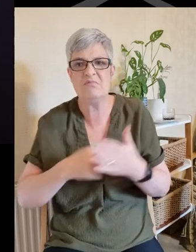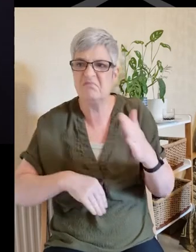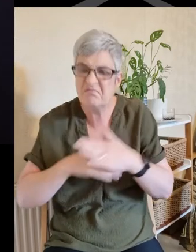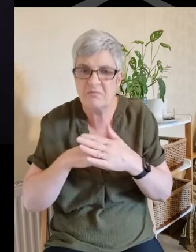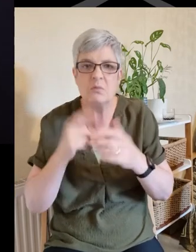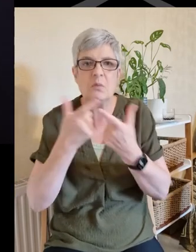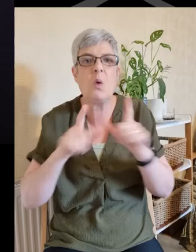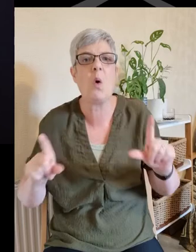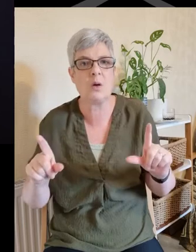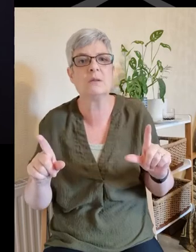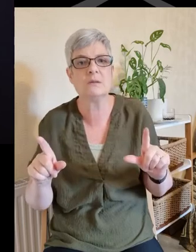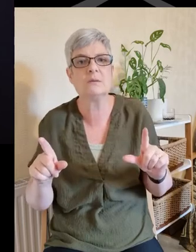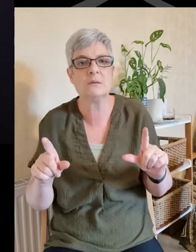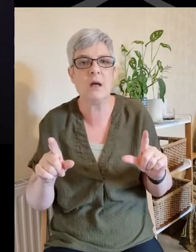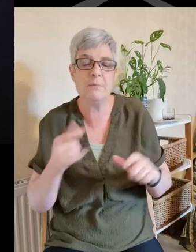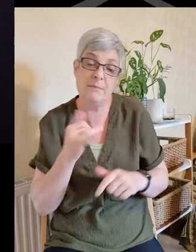night.